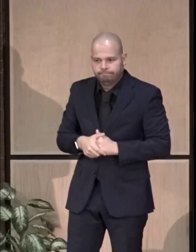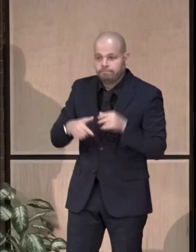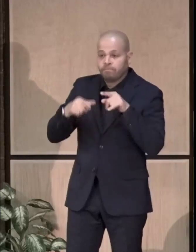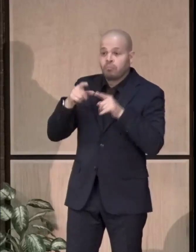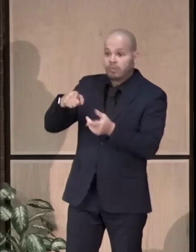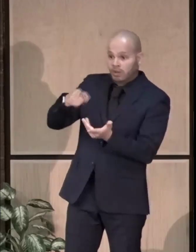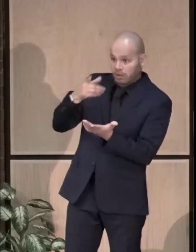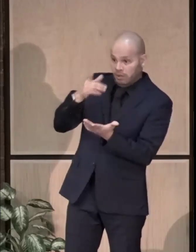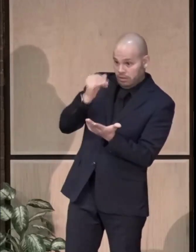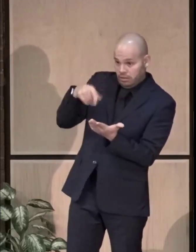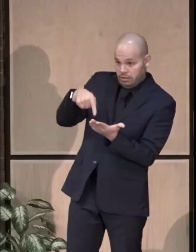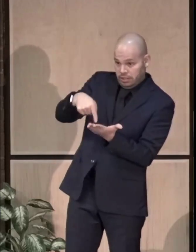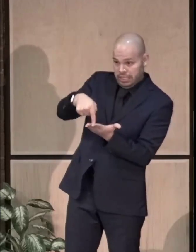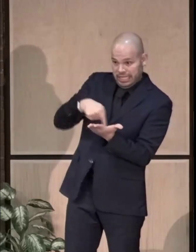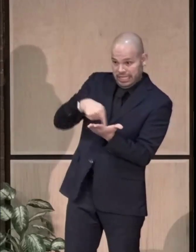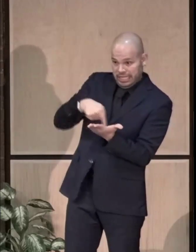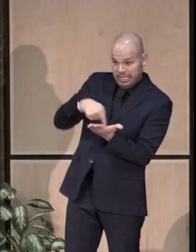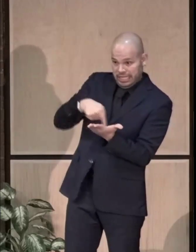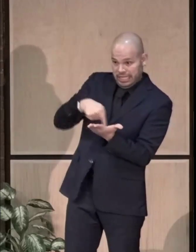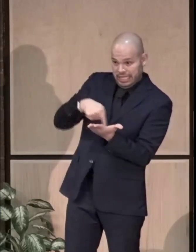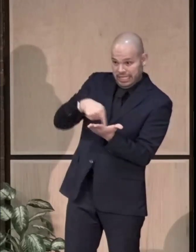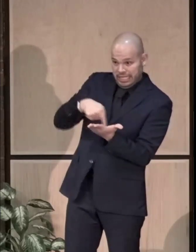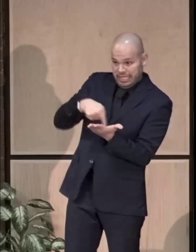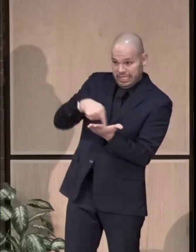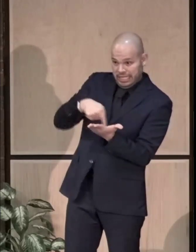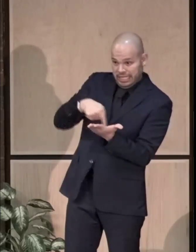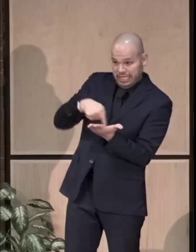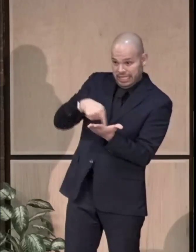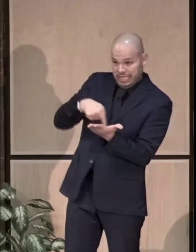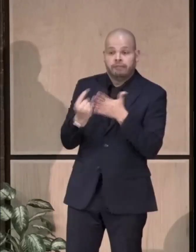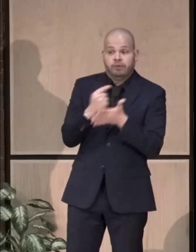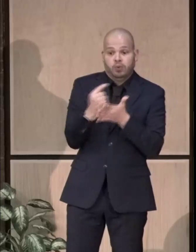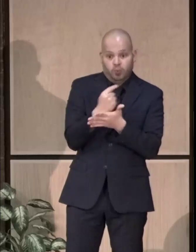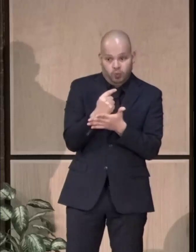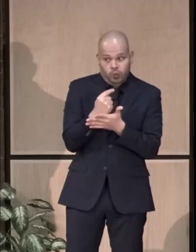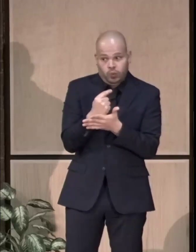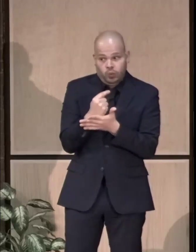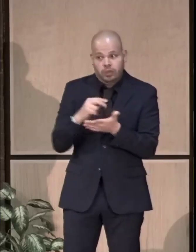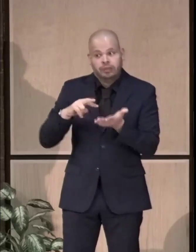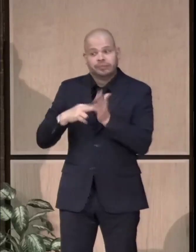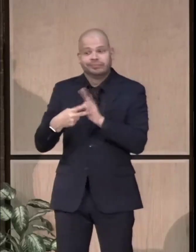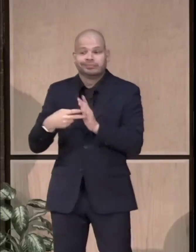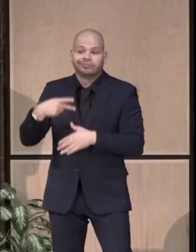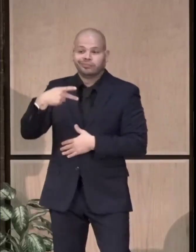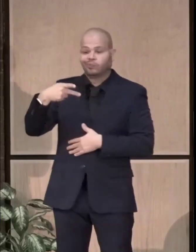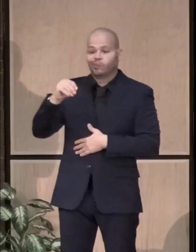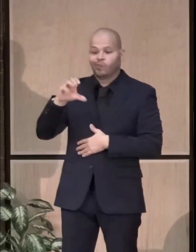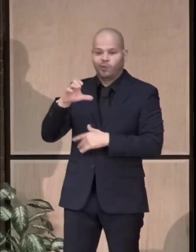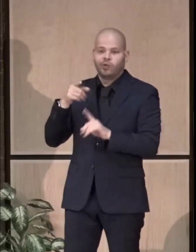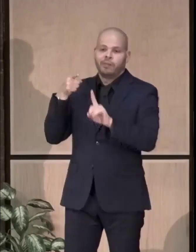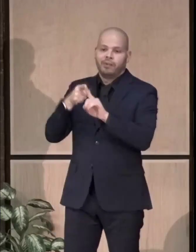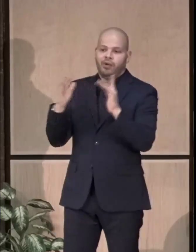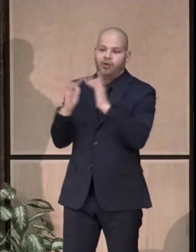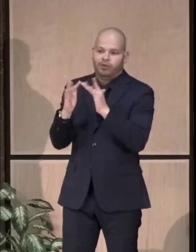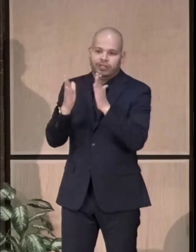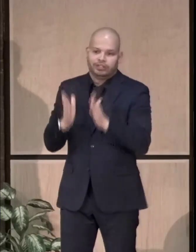reviewer and that he is going to be your direct point of contact for all actions regarding the profile, correct?